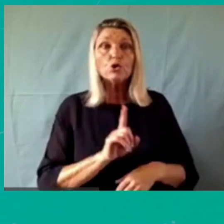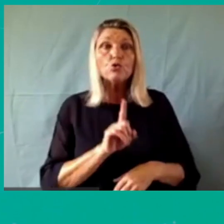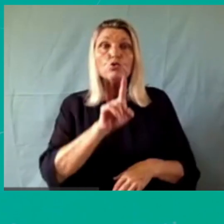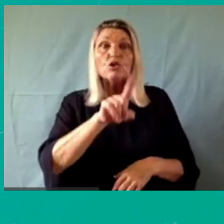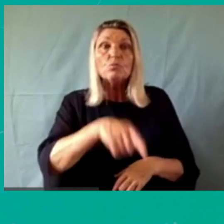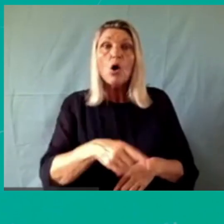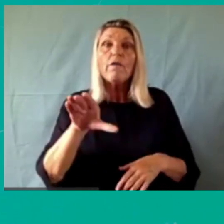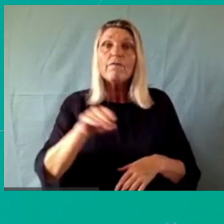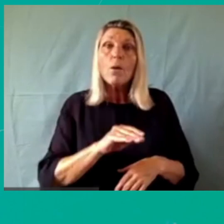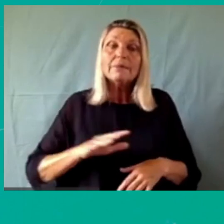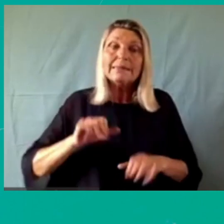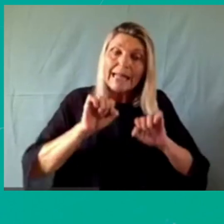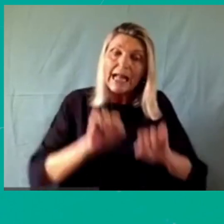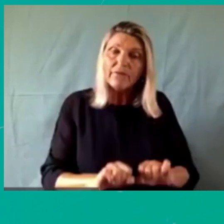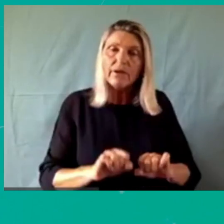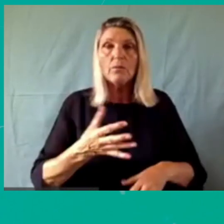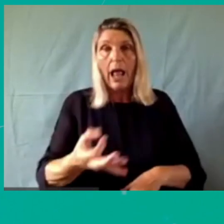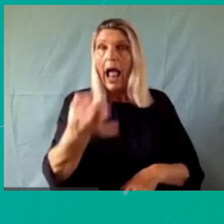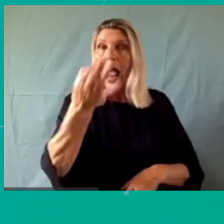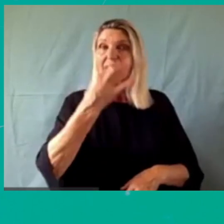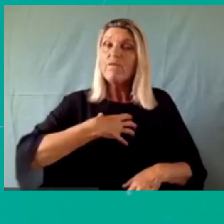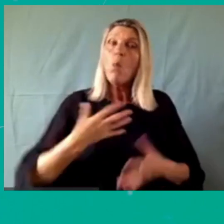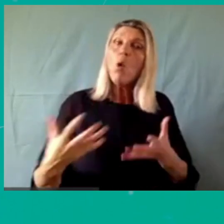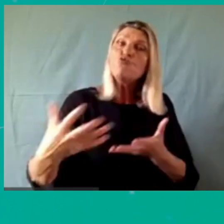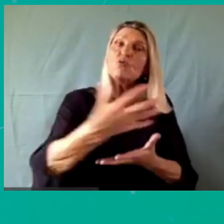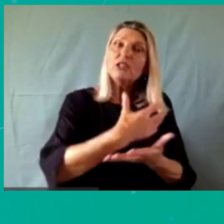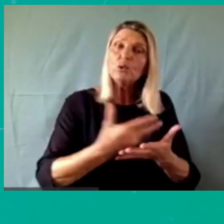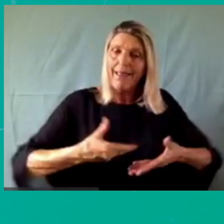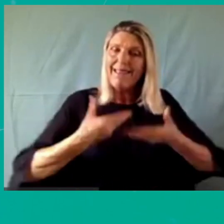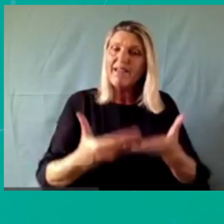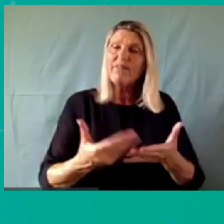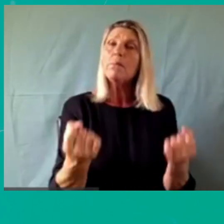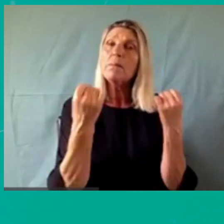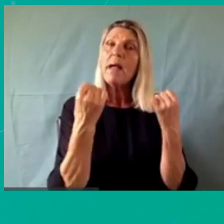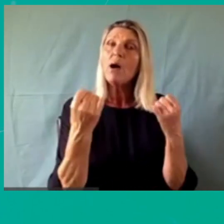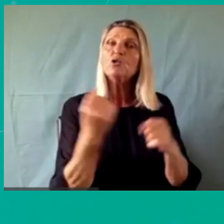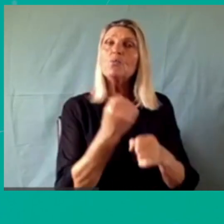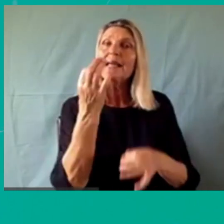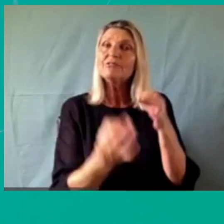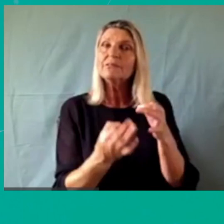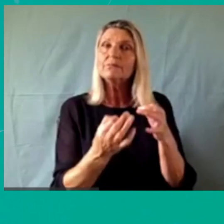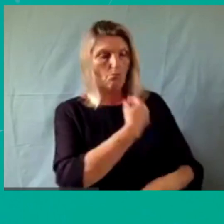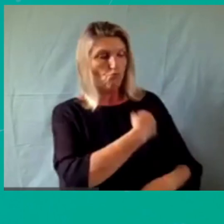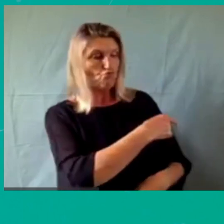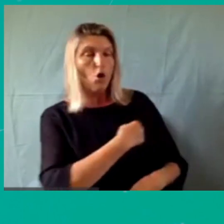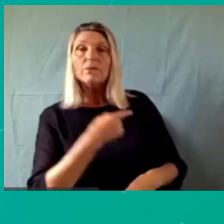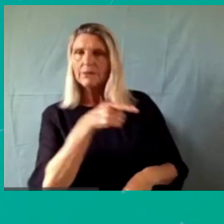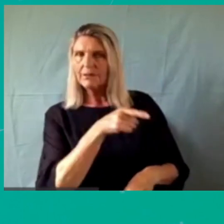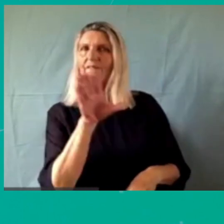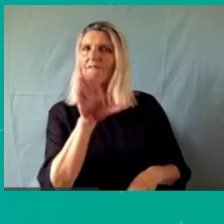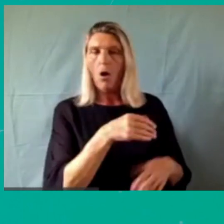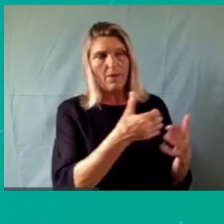tangata whenua for resources and decision-making powers, as promised under Te Tiriti, to be the leaders